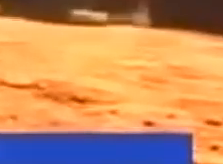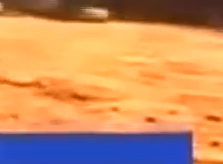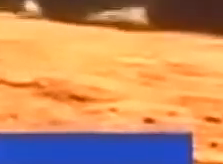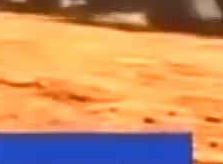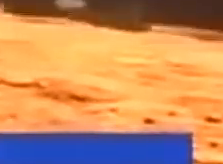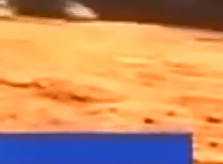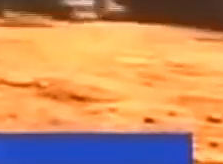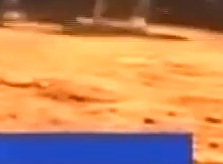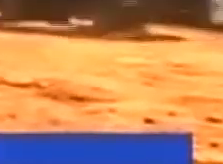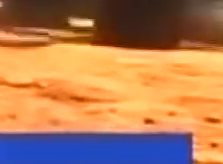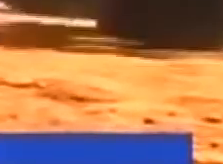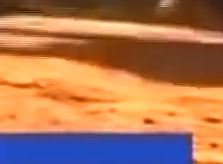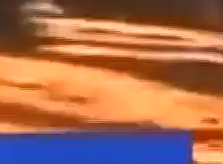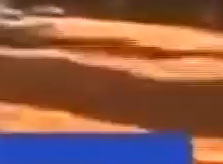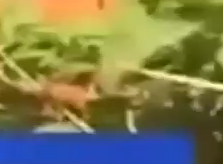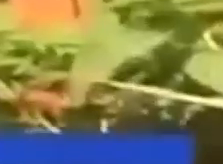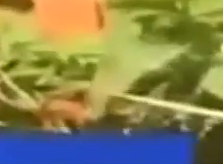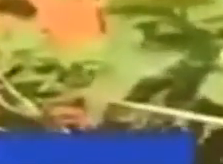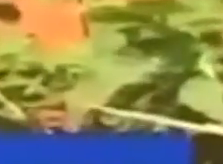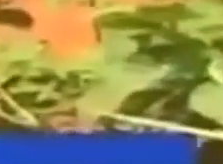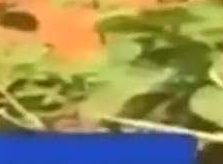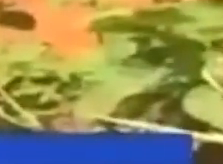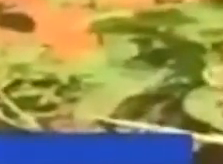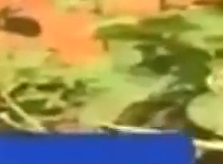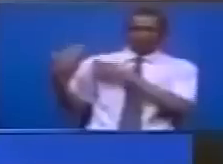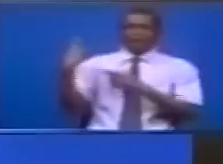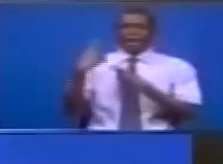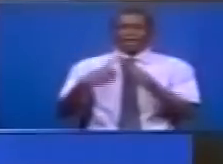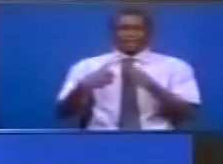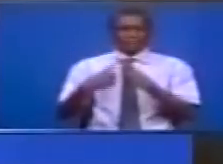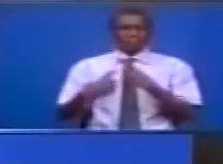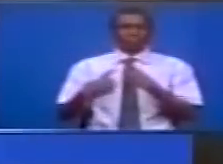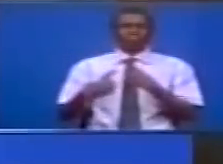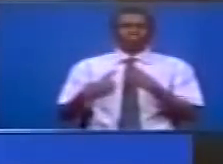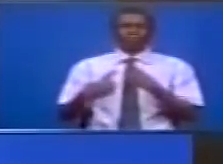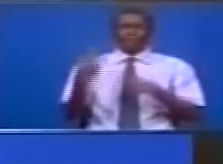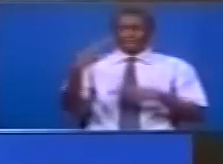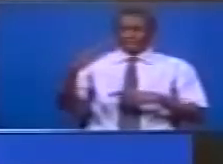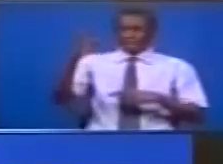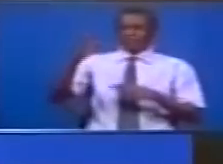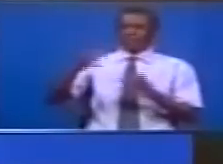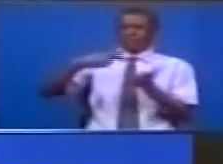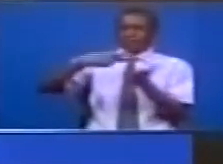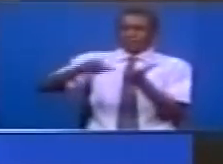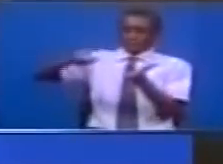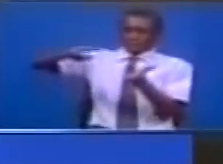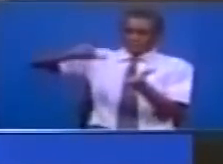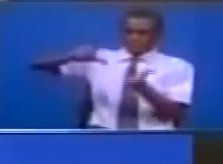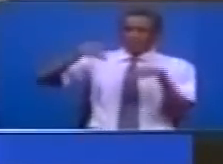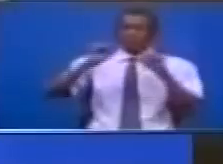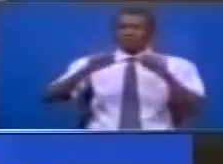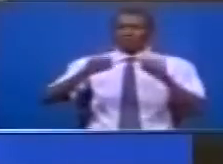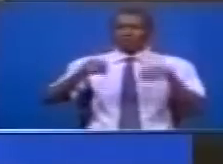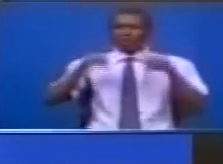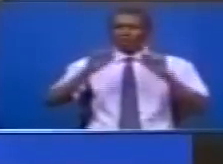rise for teachers may hurt the economy and lead to increased cost of living. If the award were paid, we would have